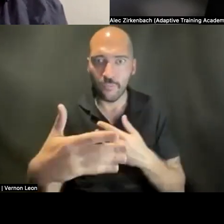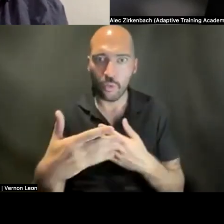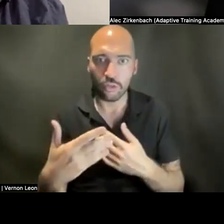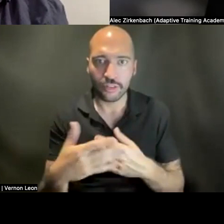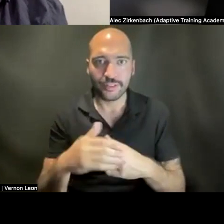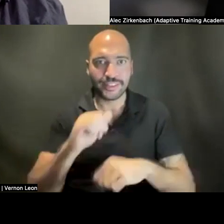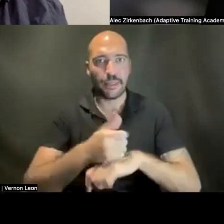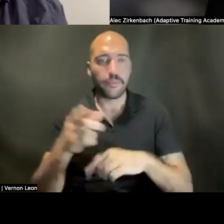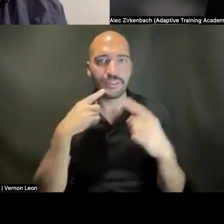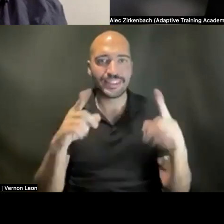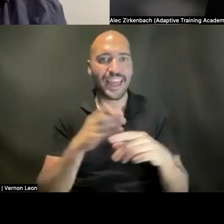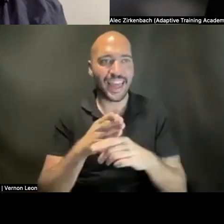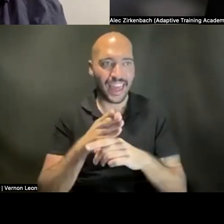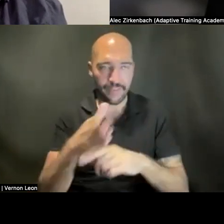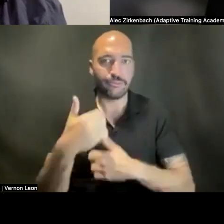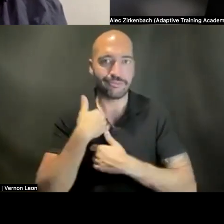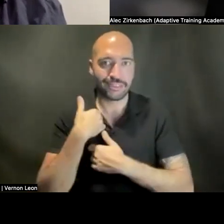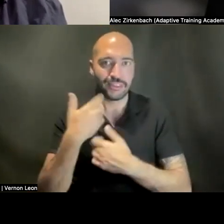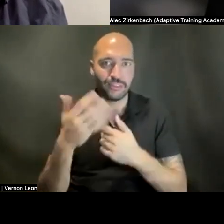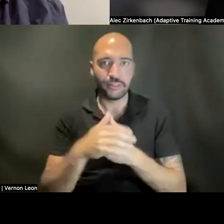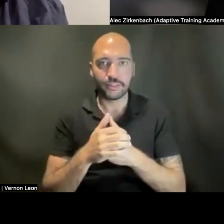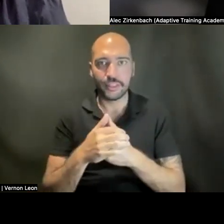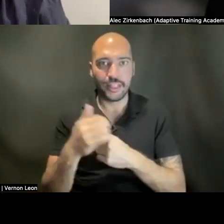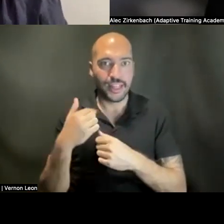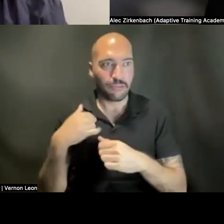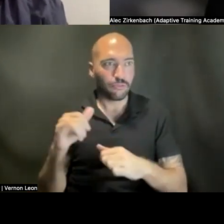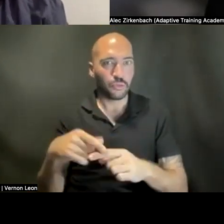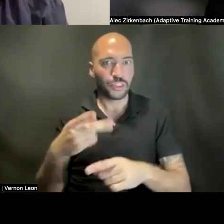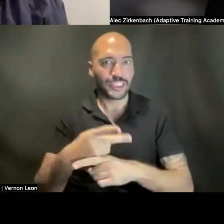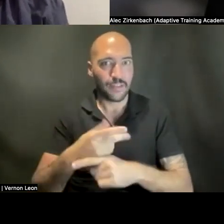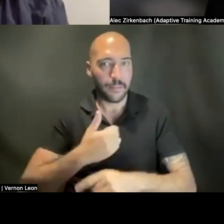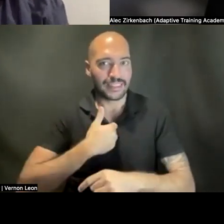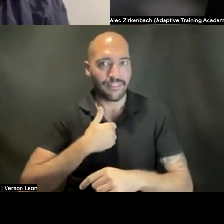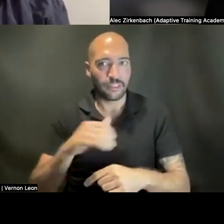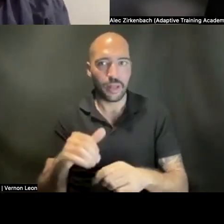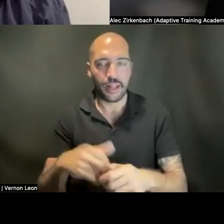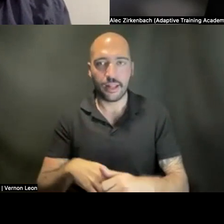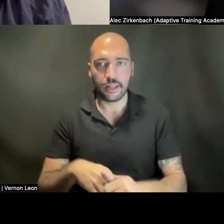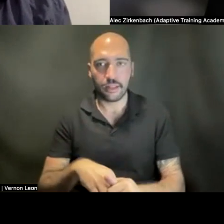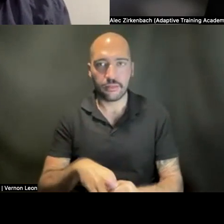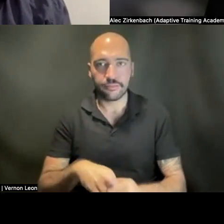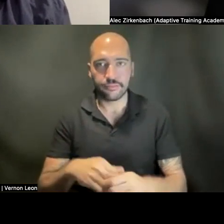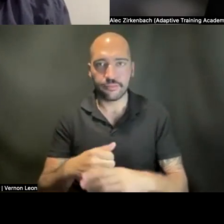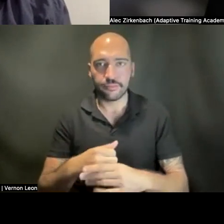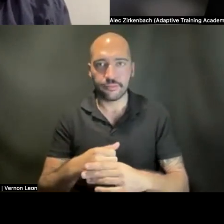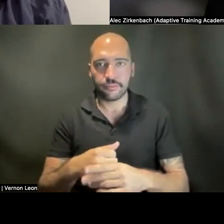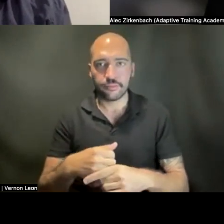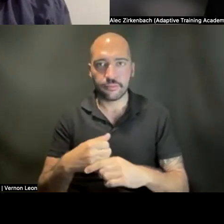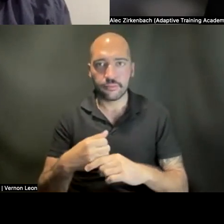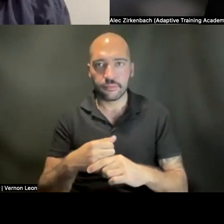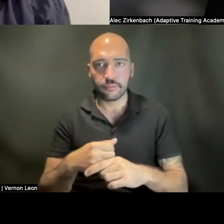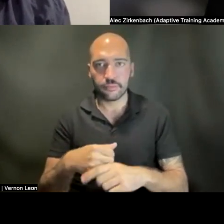set them up for success afterwards, even as I was also trying to take care of myself. But